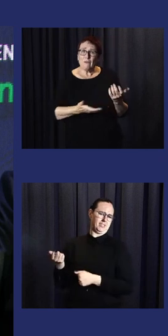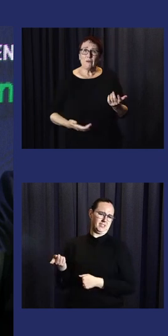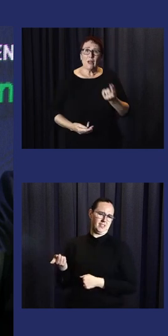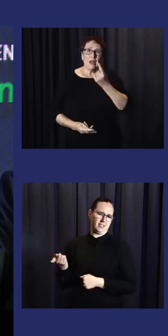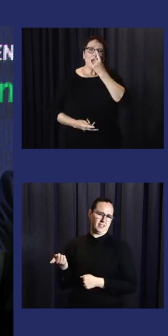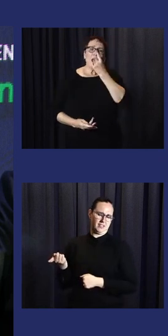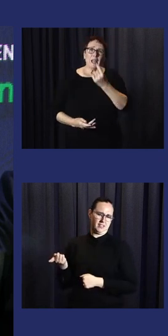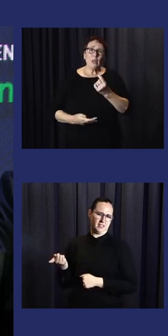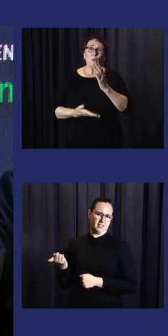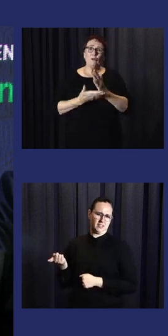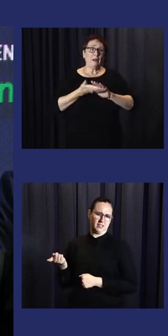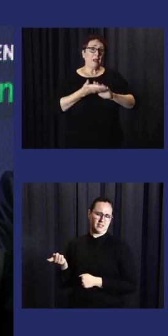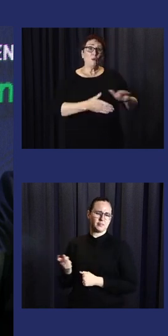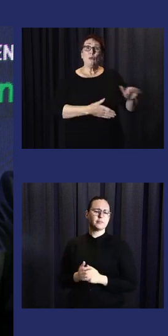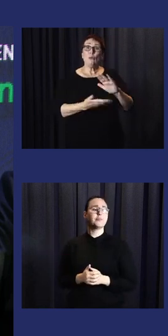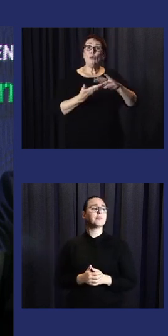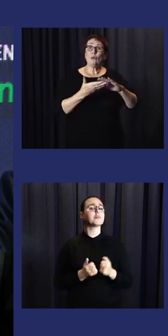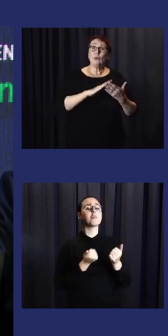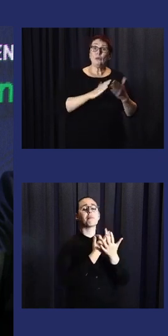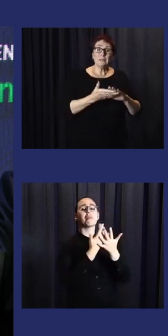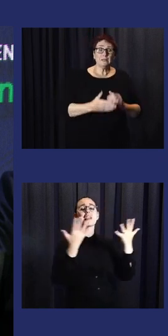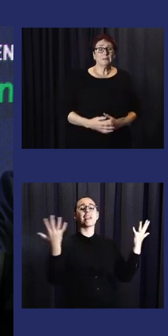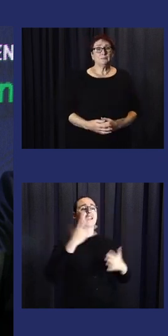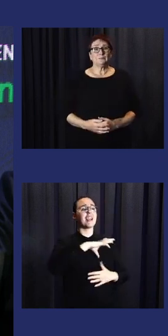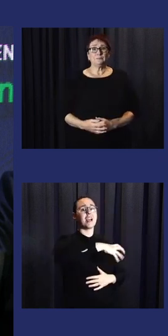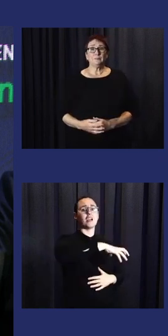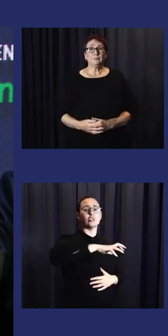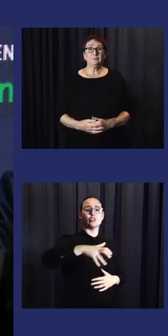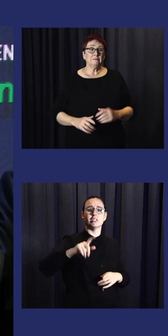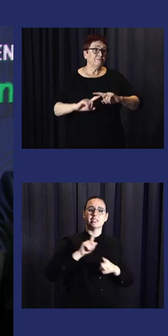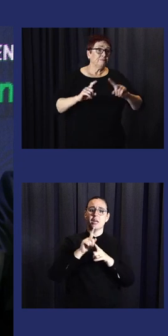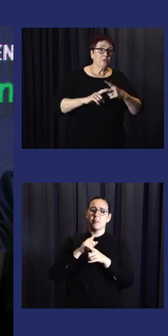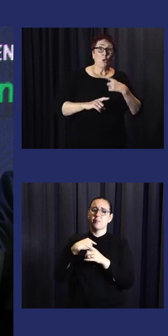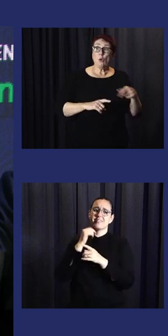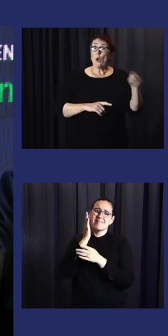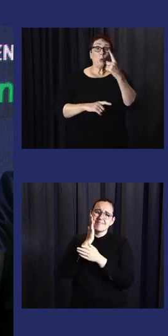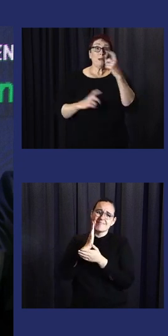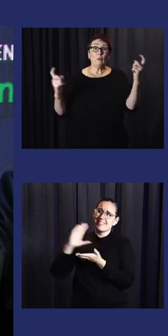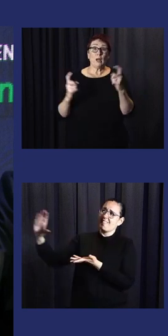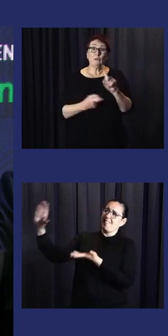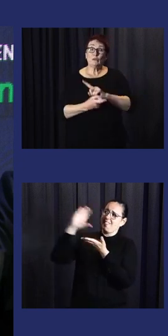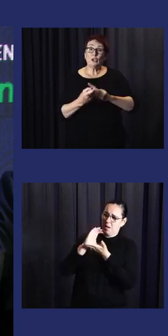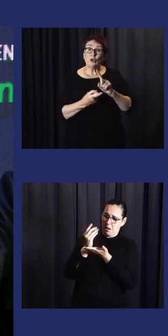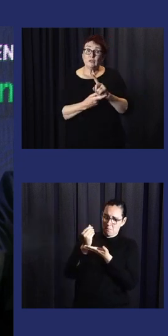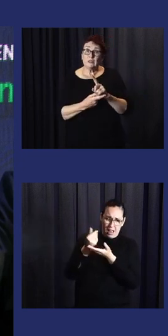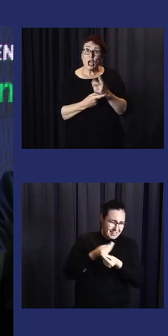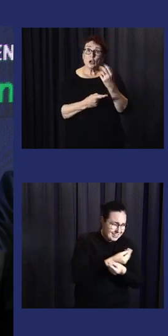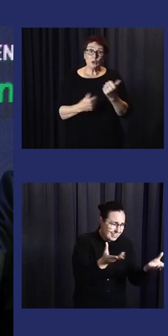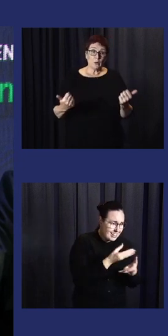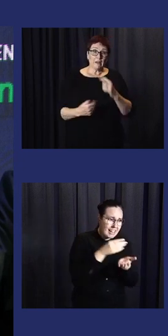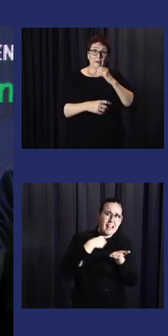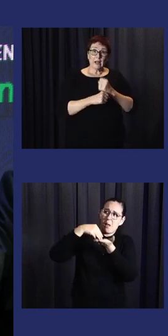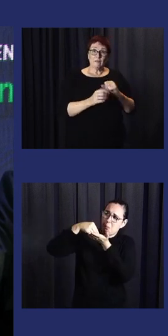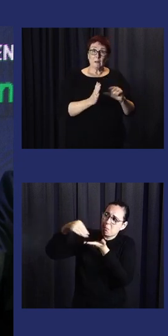our communities and into our infrastructure and into all of these reasons that we're here, whether or not we have the public finance